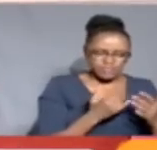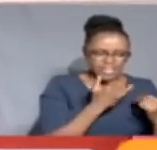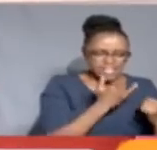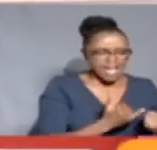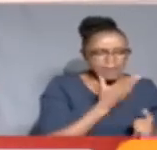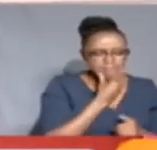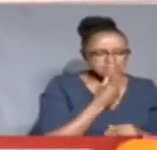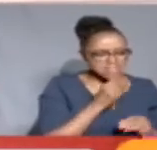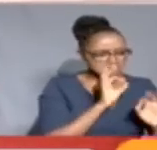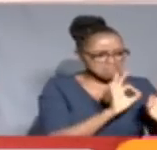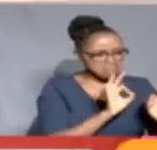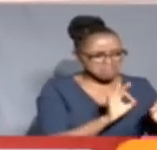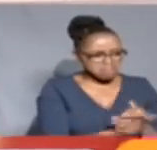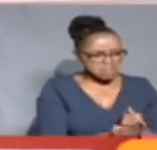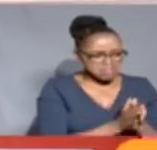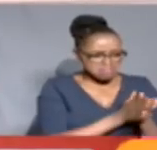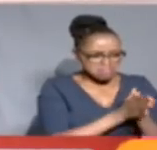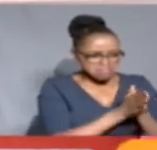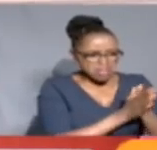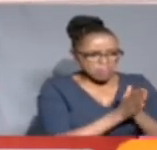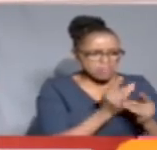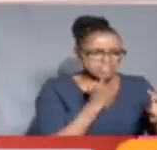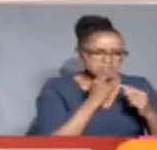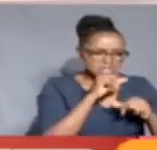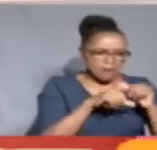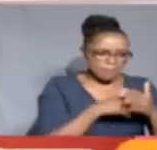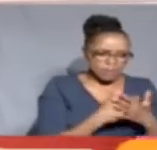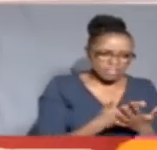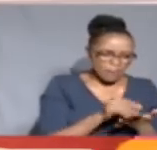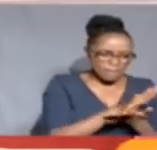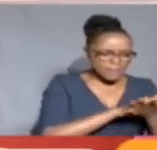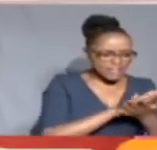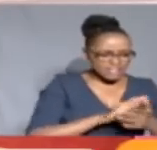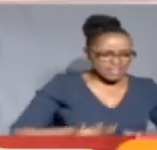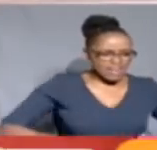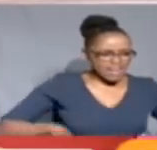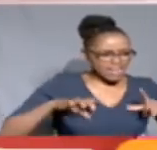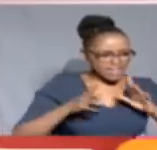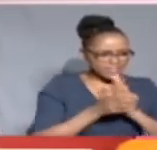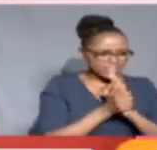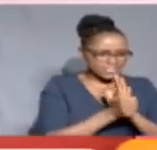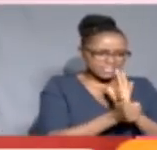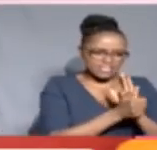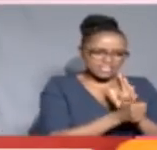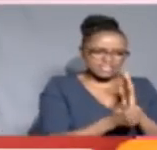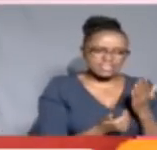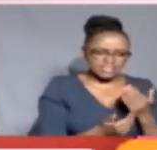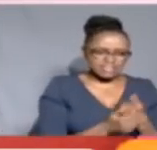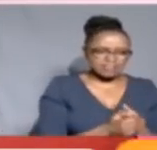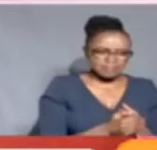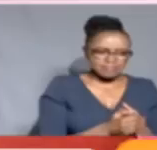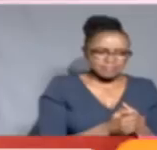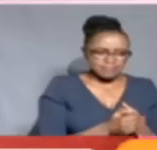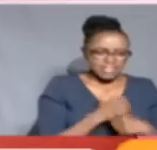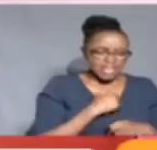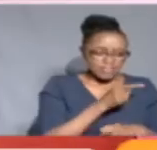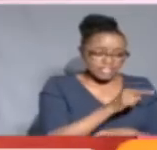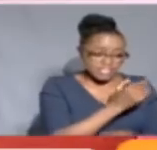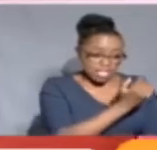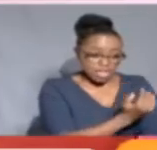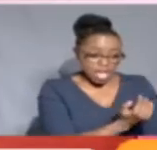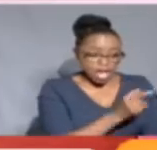men. And, you know, I was talking about basic life skills, you know. And there was this